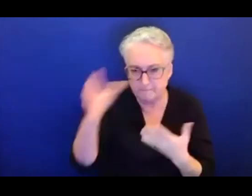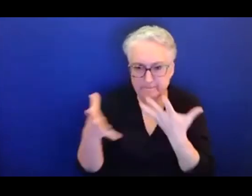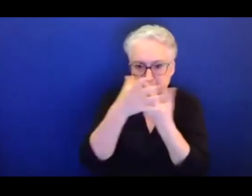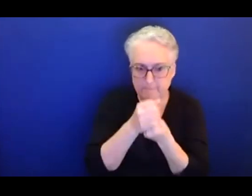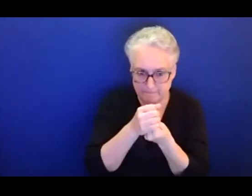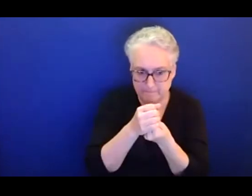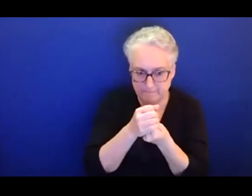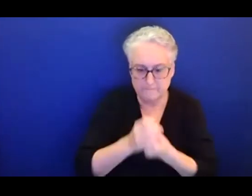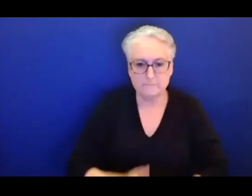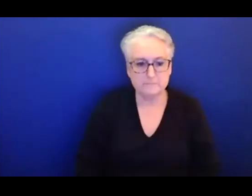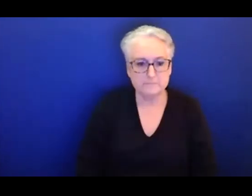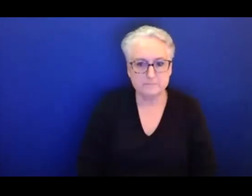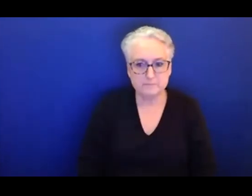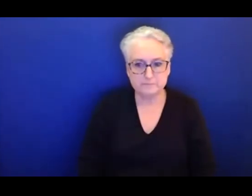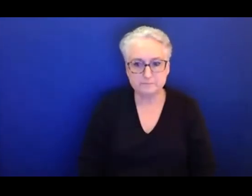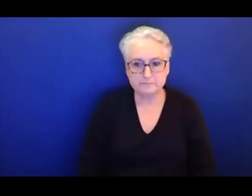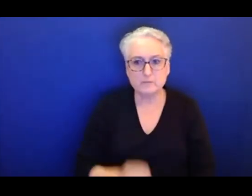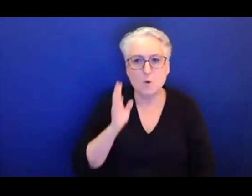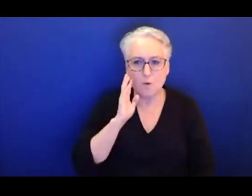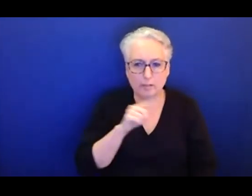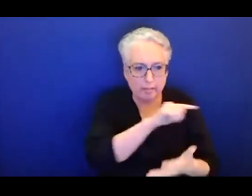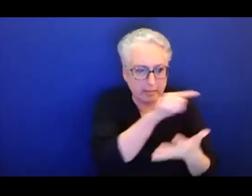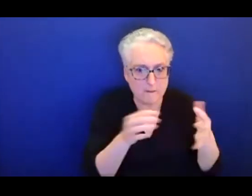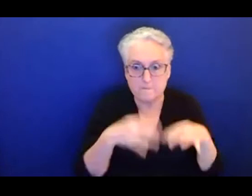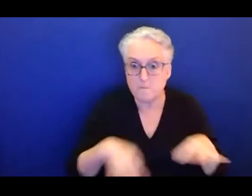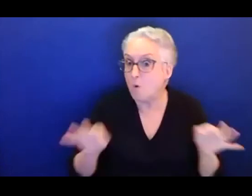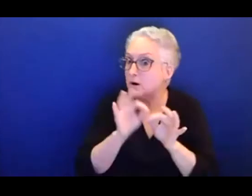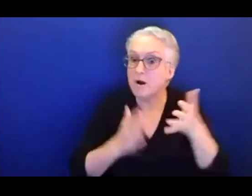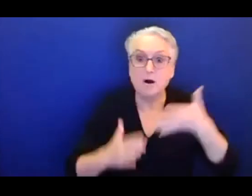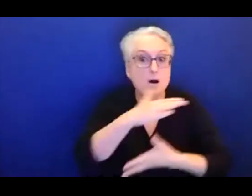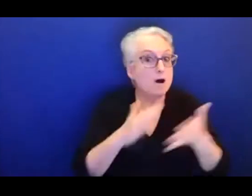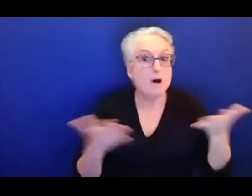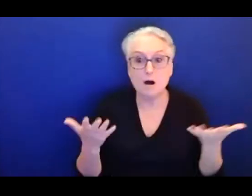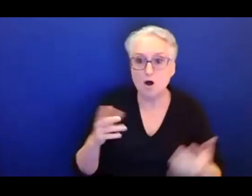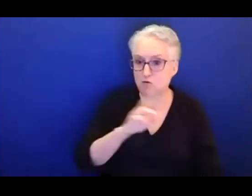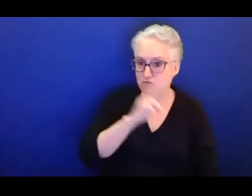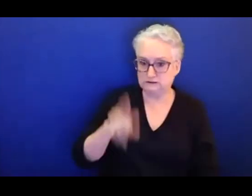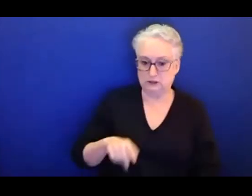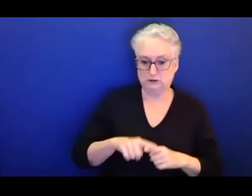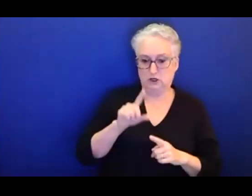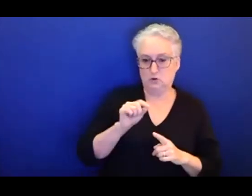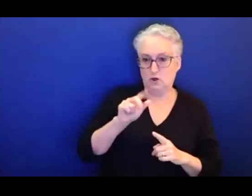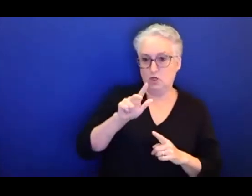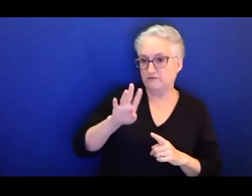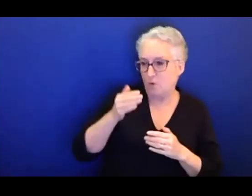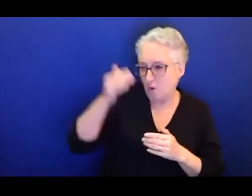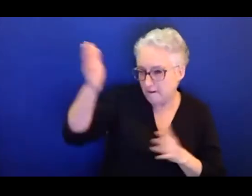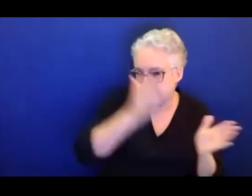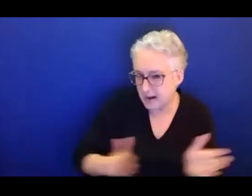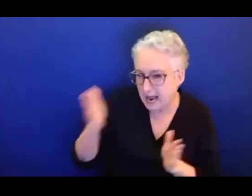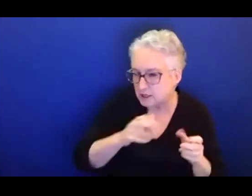by the city in its Rochester 2034 Comprehensive Plan. And it includes all the input received from the